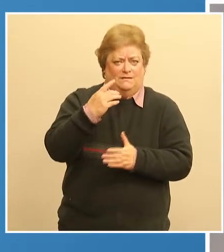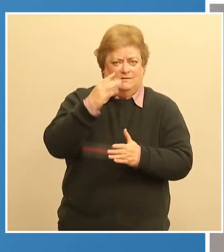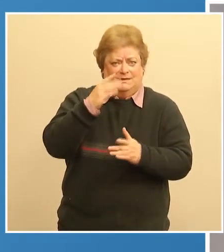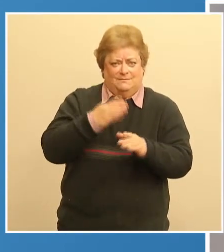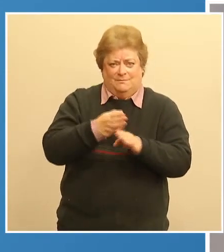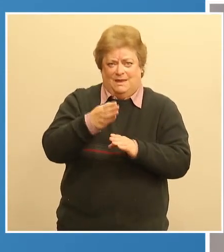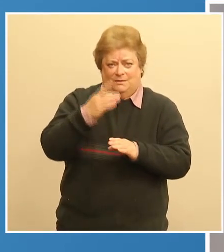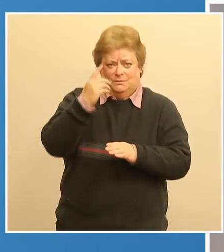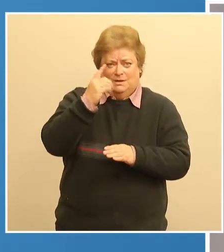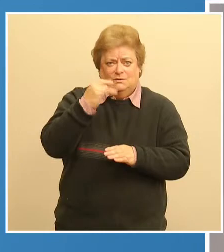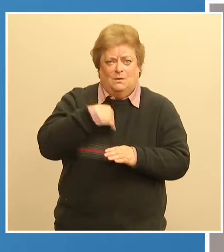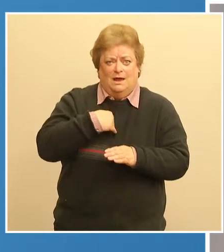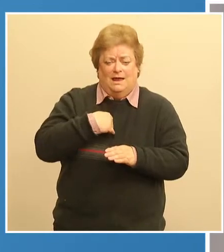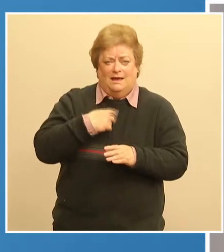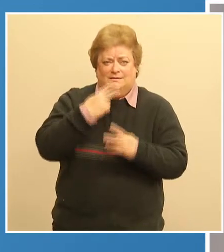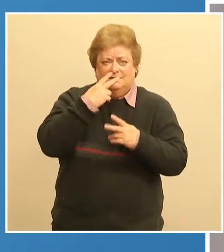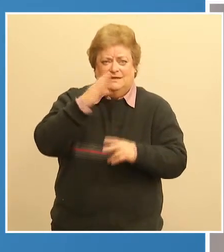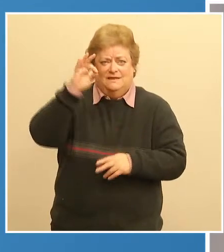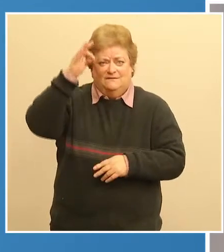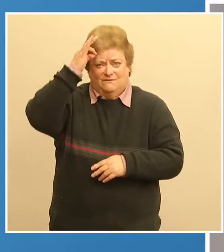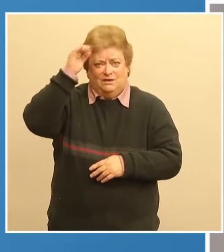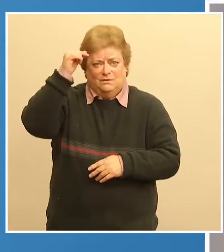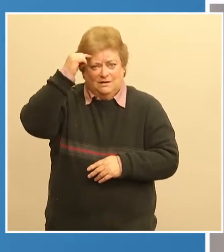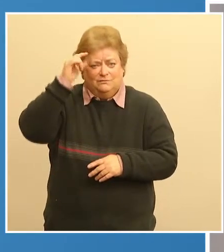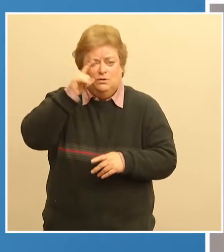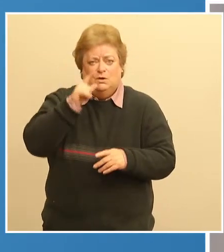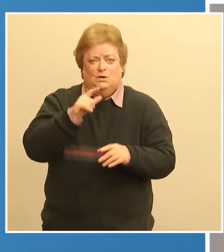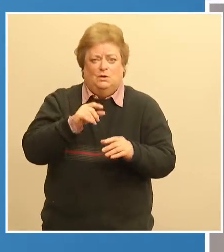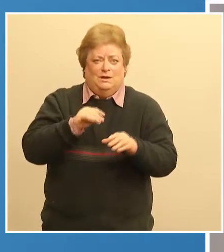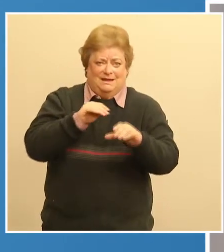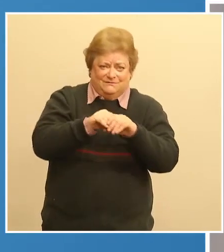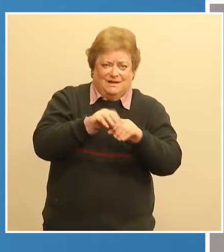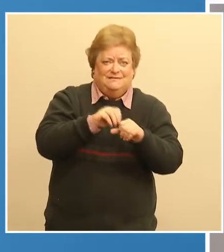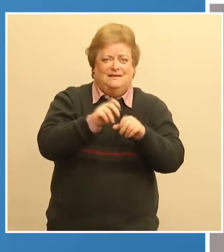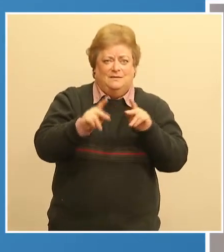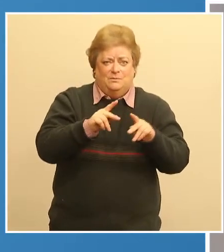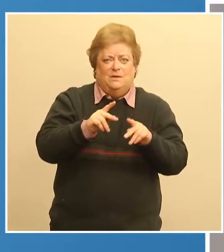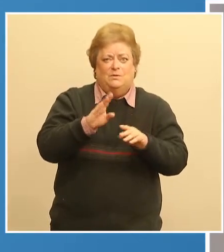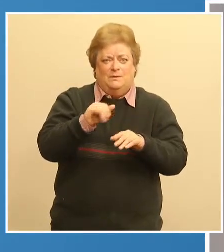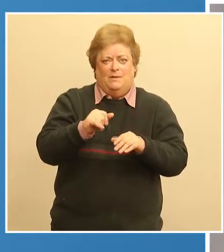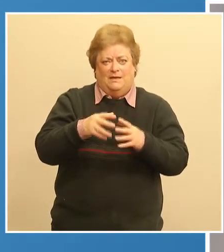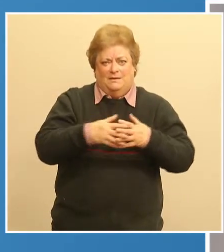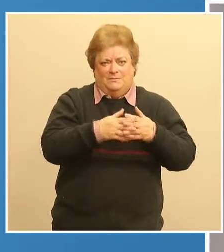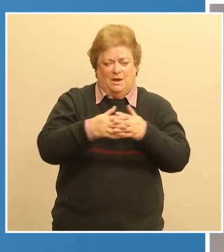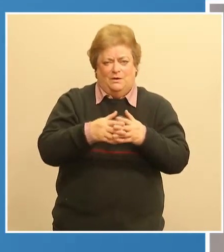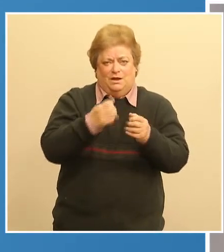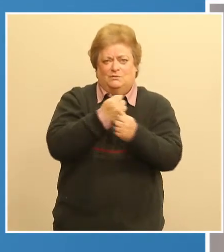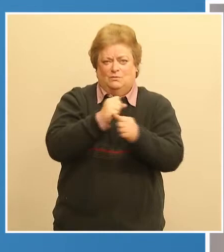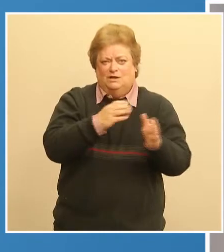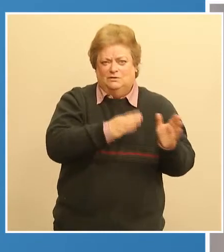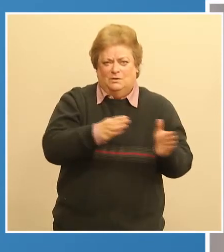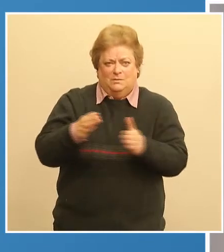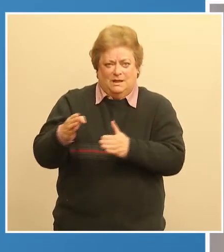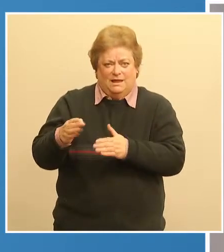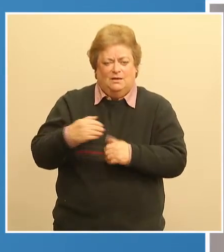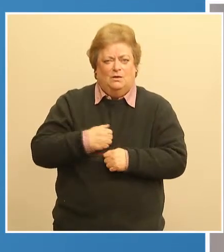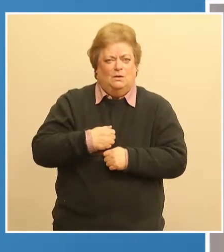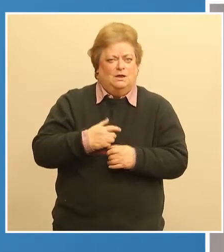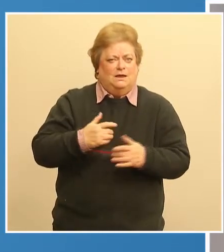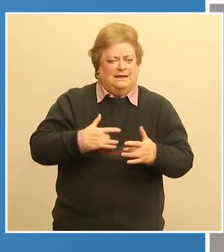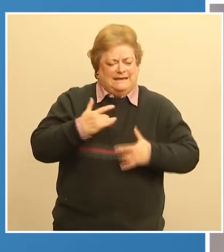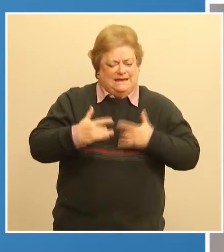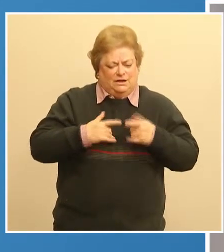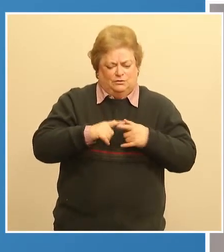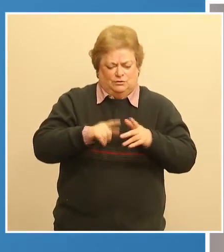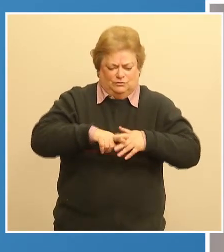to see the federal government step up and invest in the American people with the American Rescue Plan. We're eager to put these resources to work for